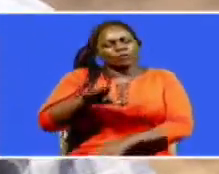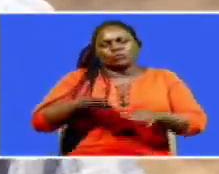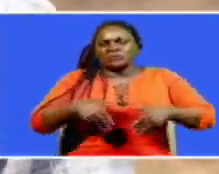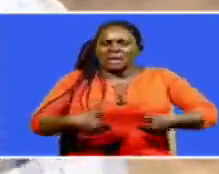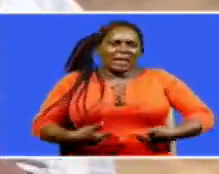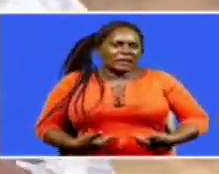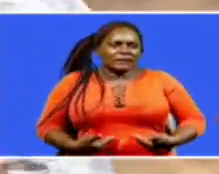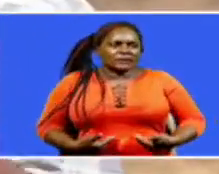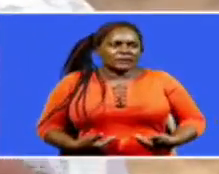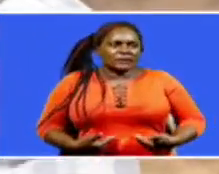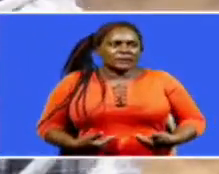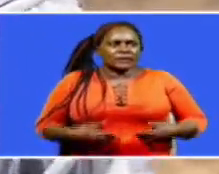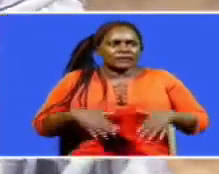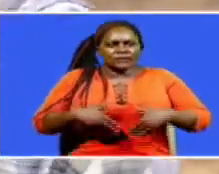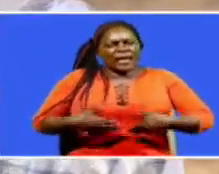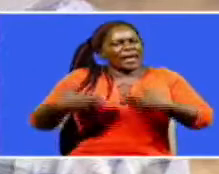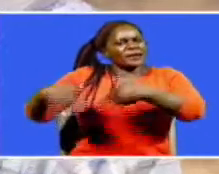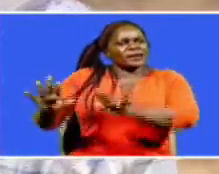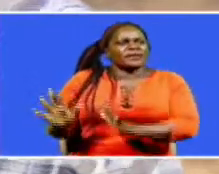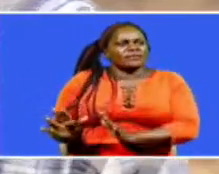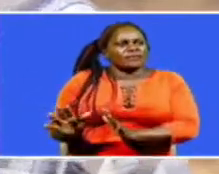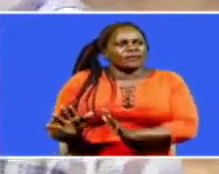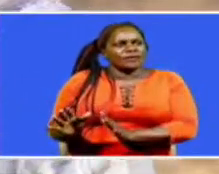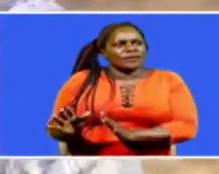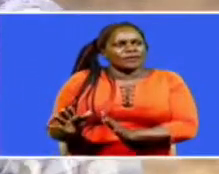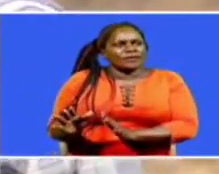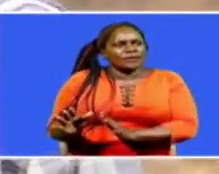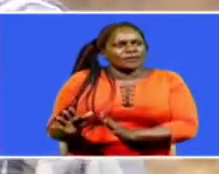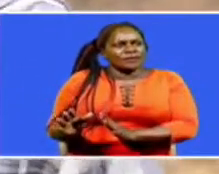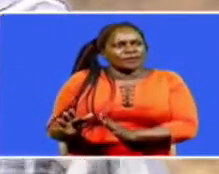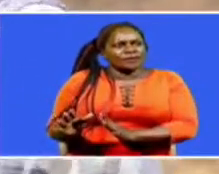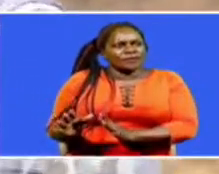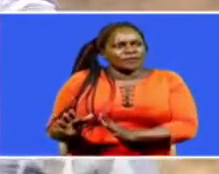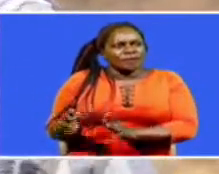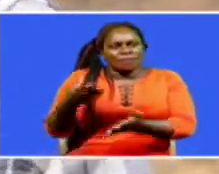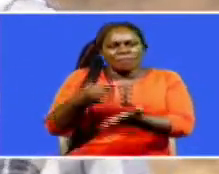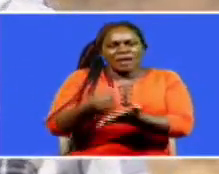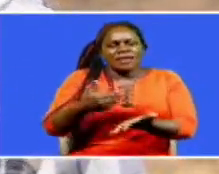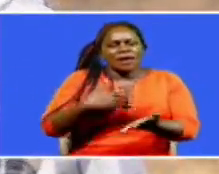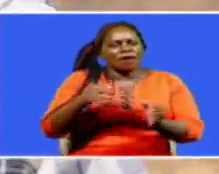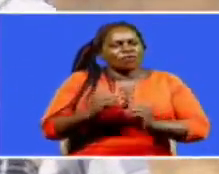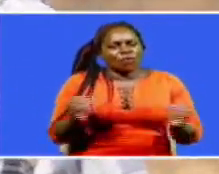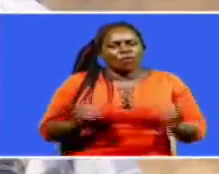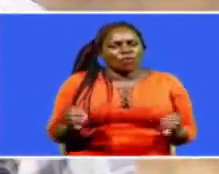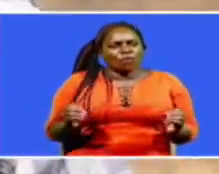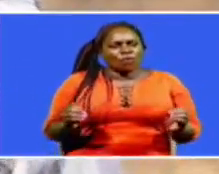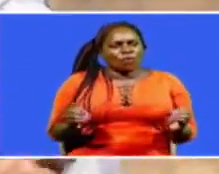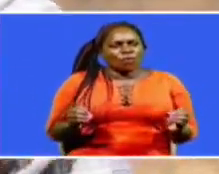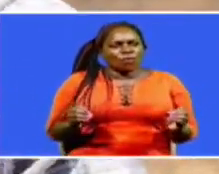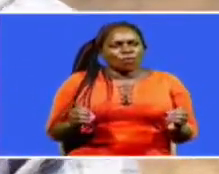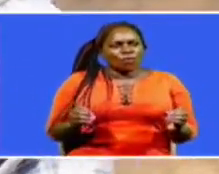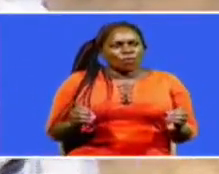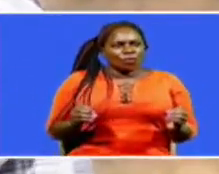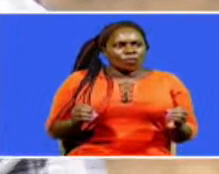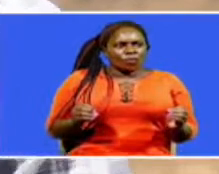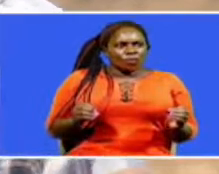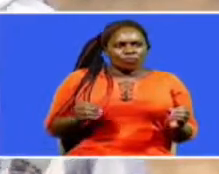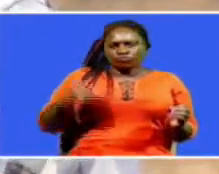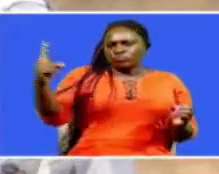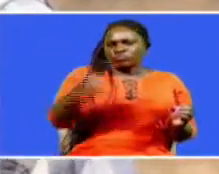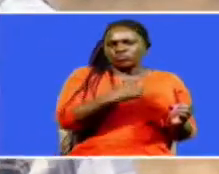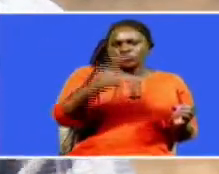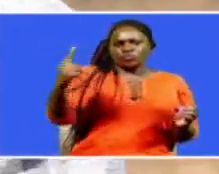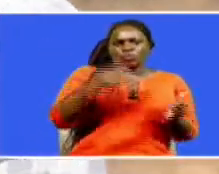tunachoka. Ukichoka na wachana kwenda kuna kurudi ni pesa tuna sisi masikini. Pesa kwenda kurudi na kukula njiani